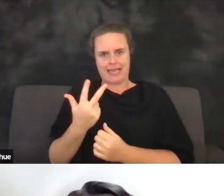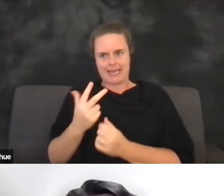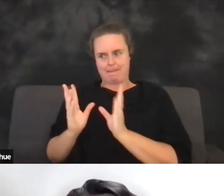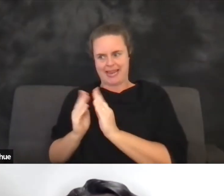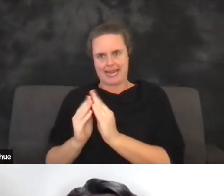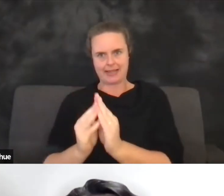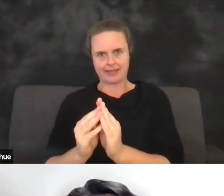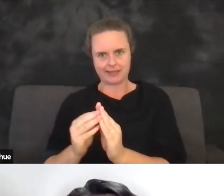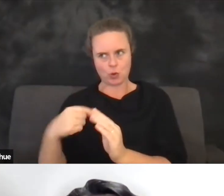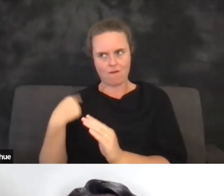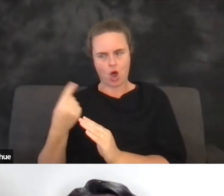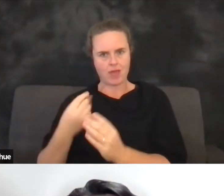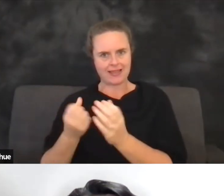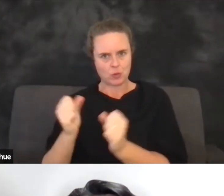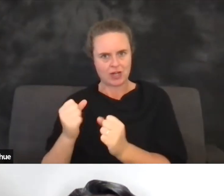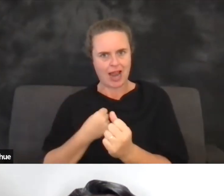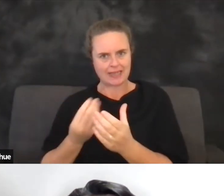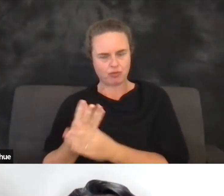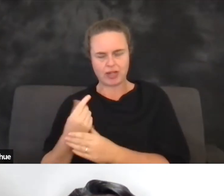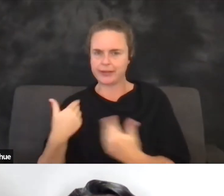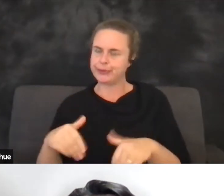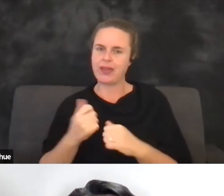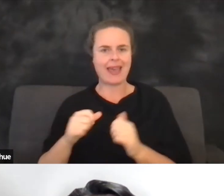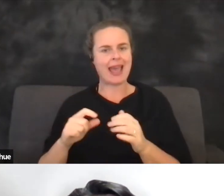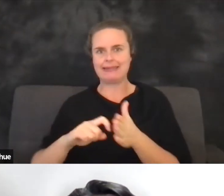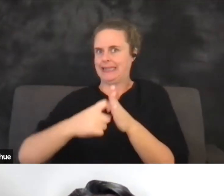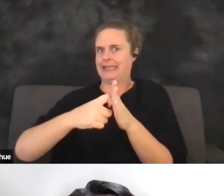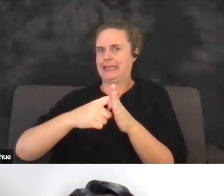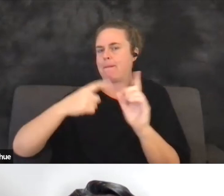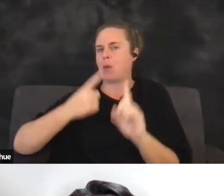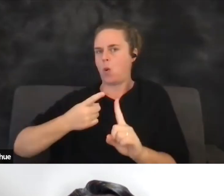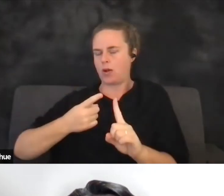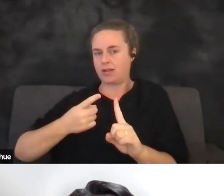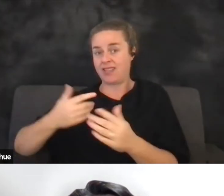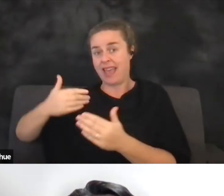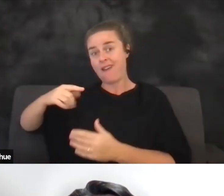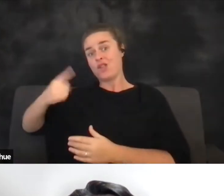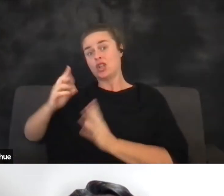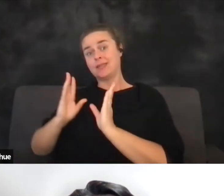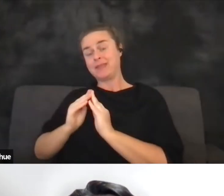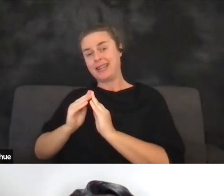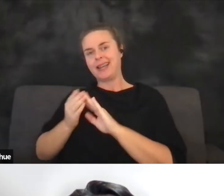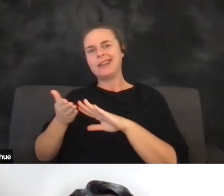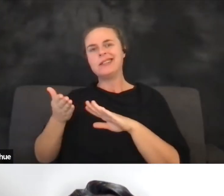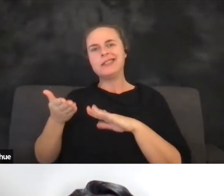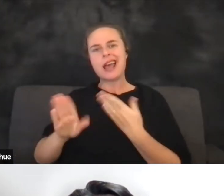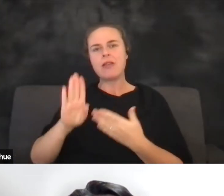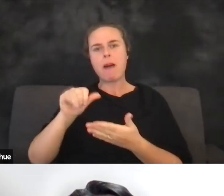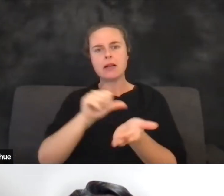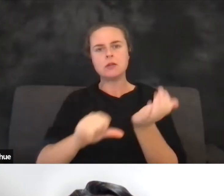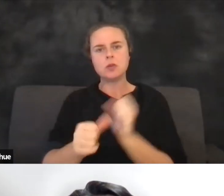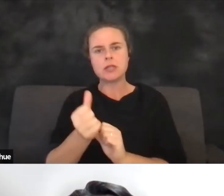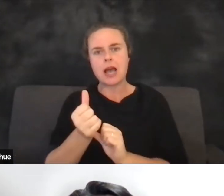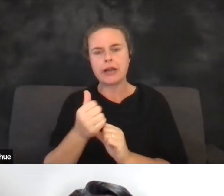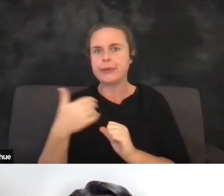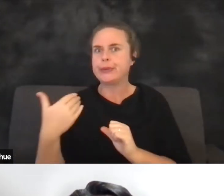Whether we're looking at addressing death by suicide and how to better intervene as a